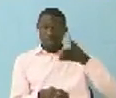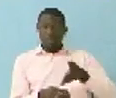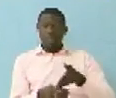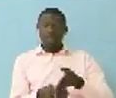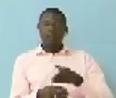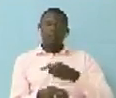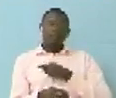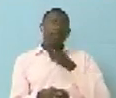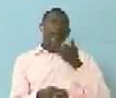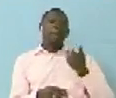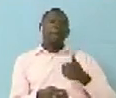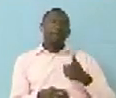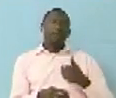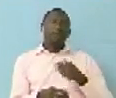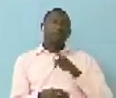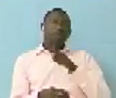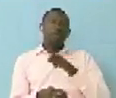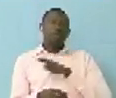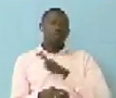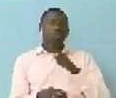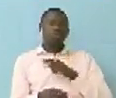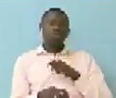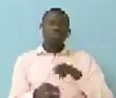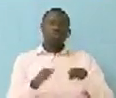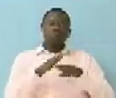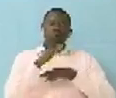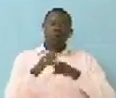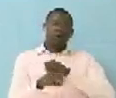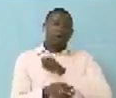there were people who are not under our control